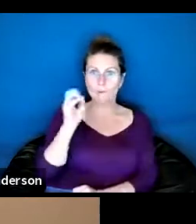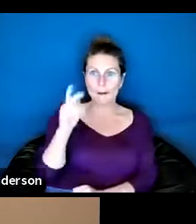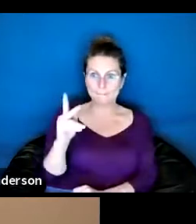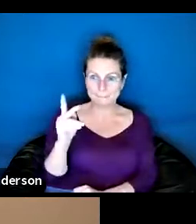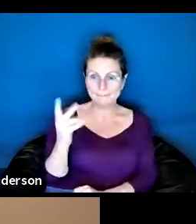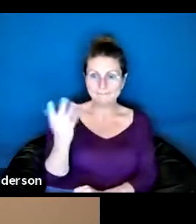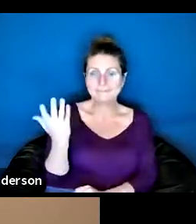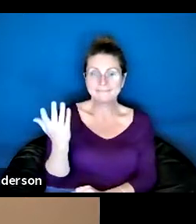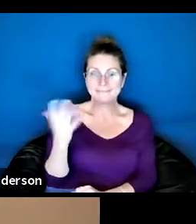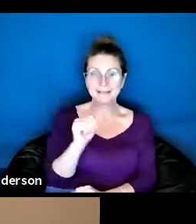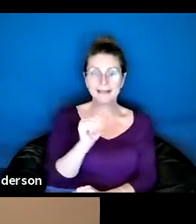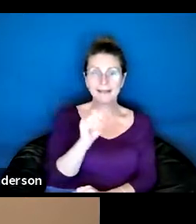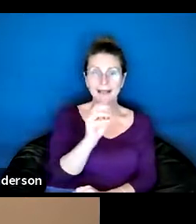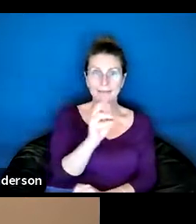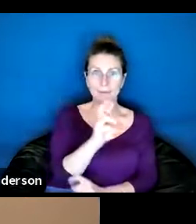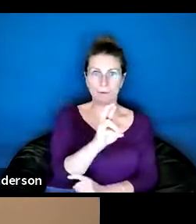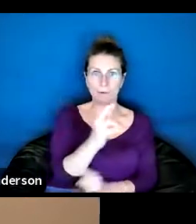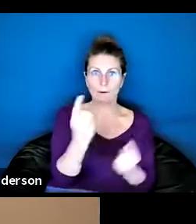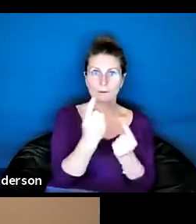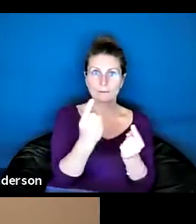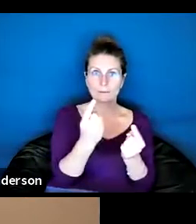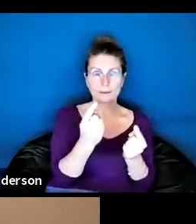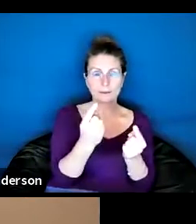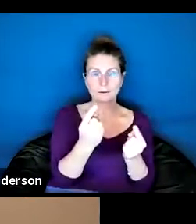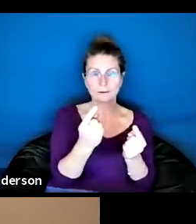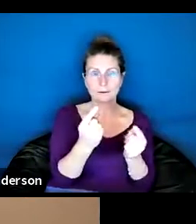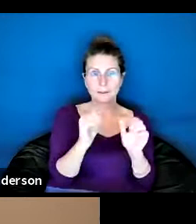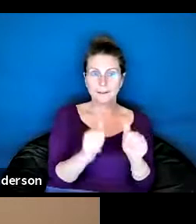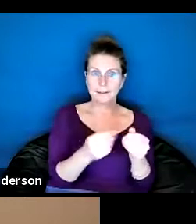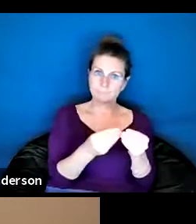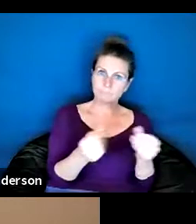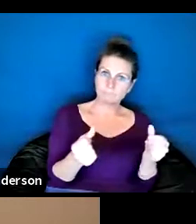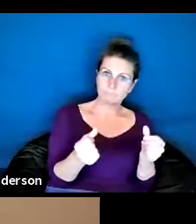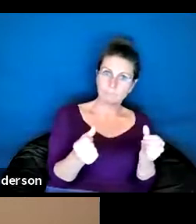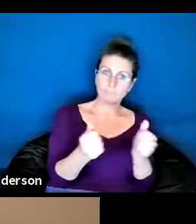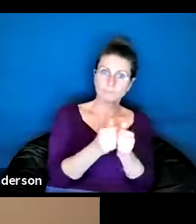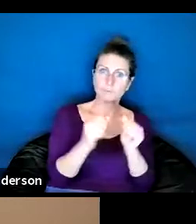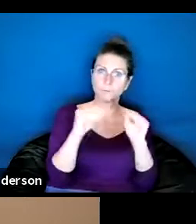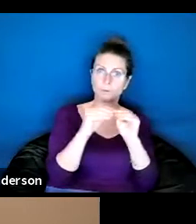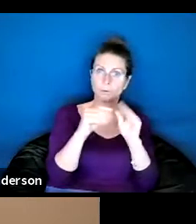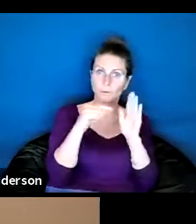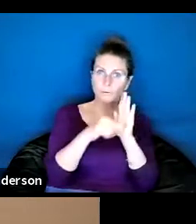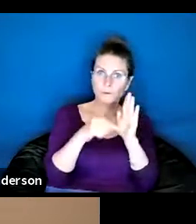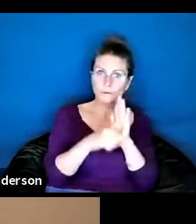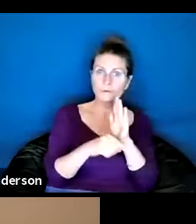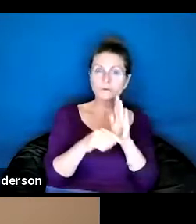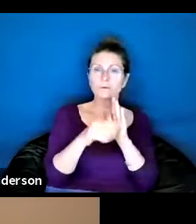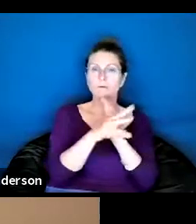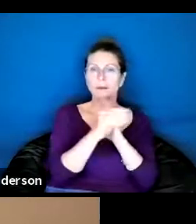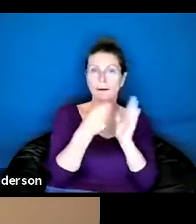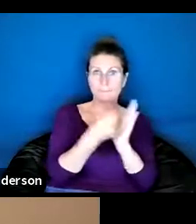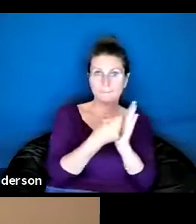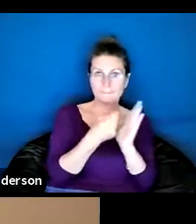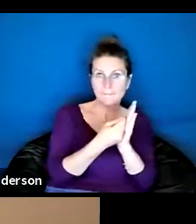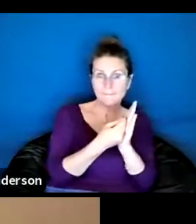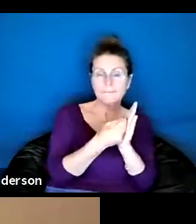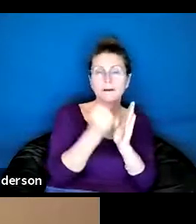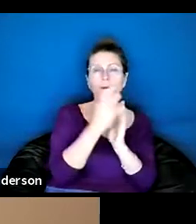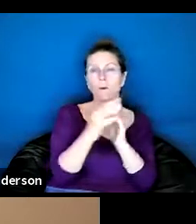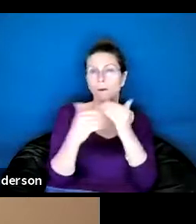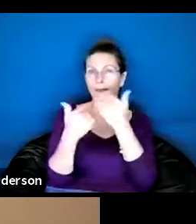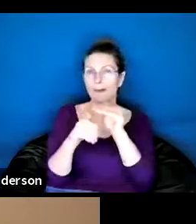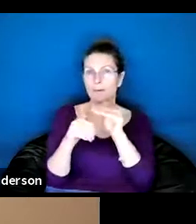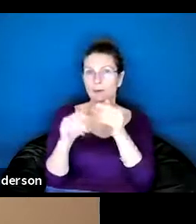Is AMR something that can be tackled simply through more research or funding, or is there a limit to what science can help